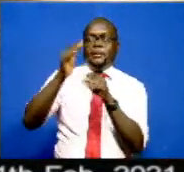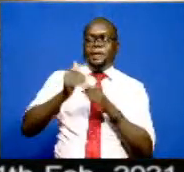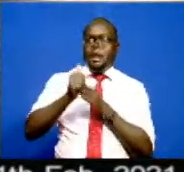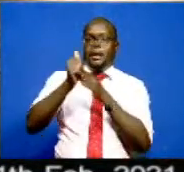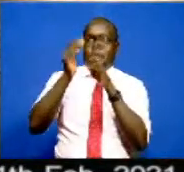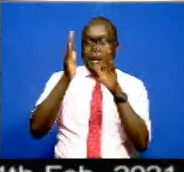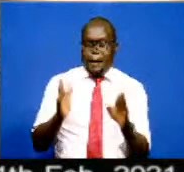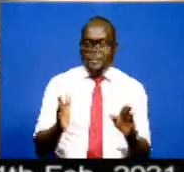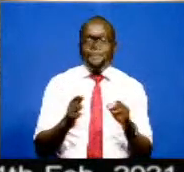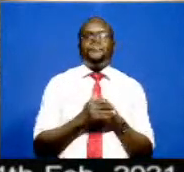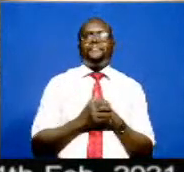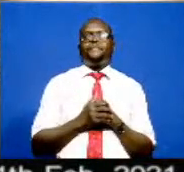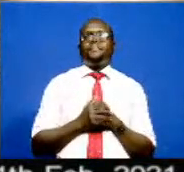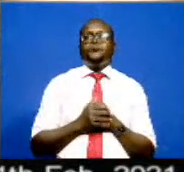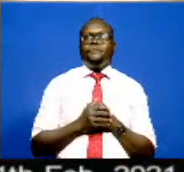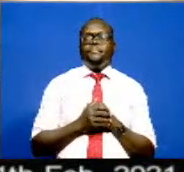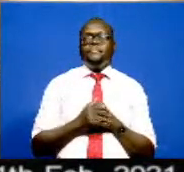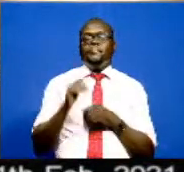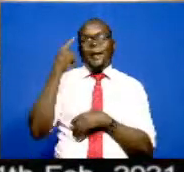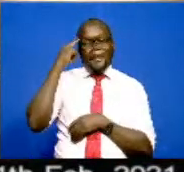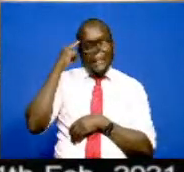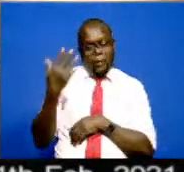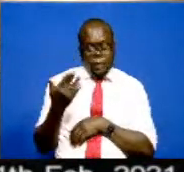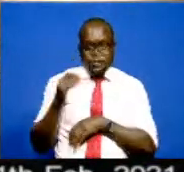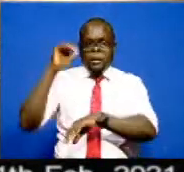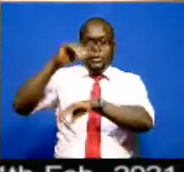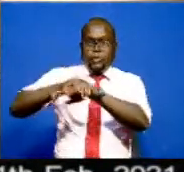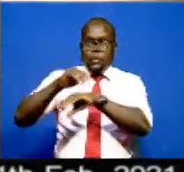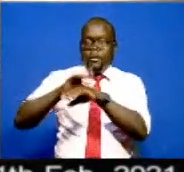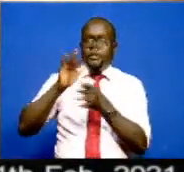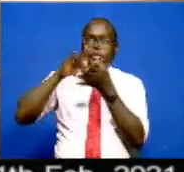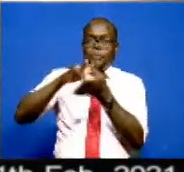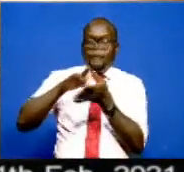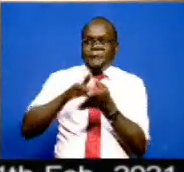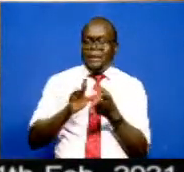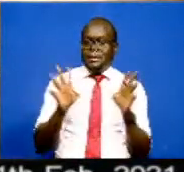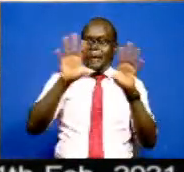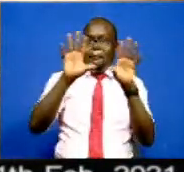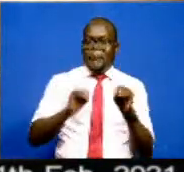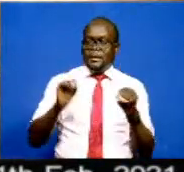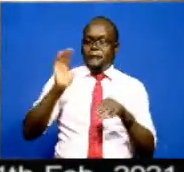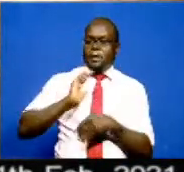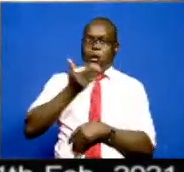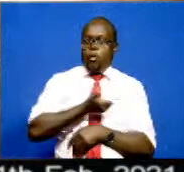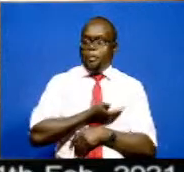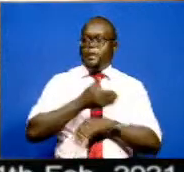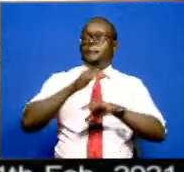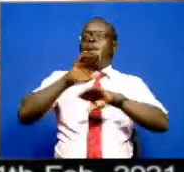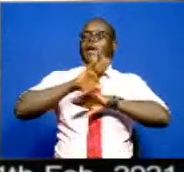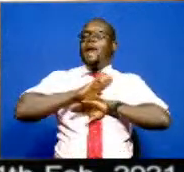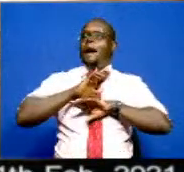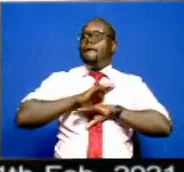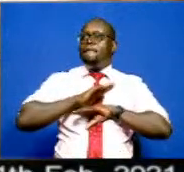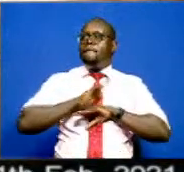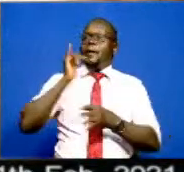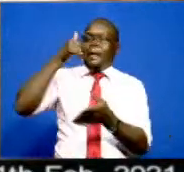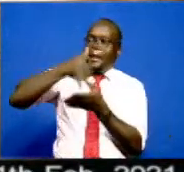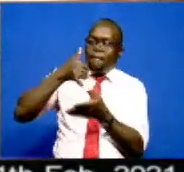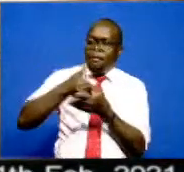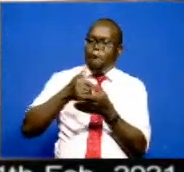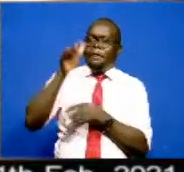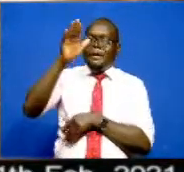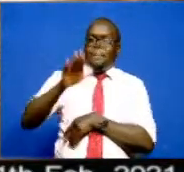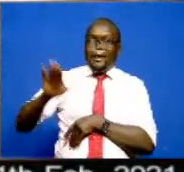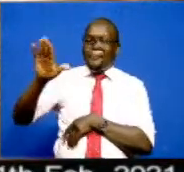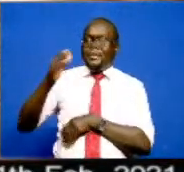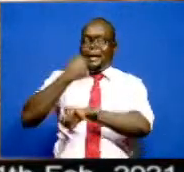I came late. But I think it's good to emphasize that the Budget Committee is the nerve of our parliamentary activities, and I know